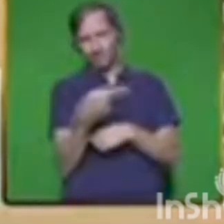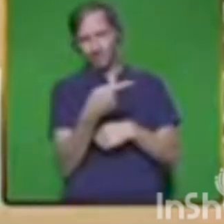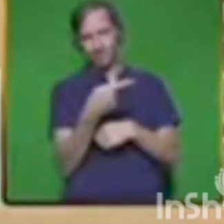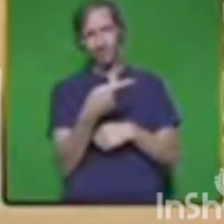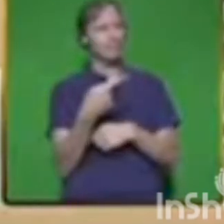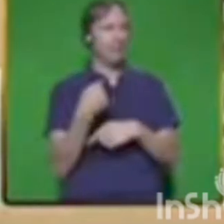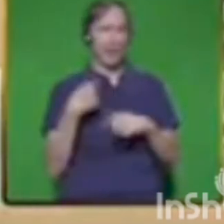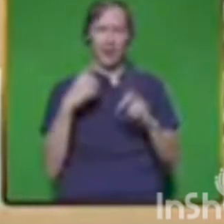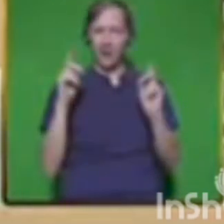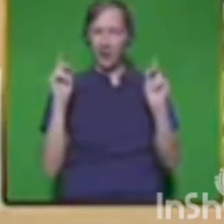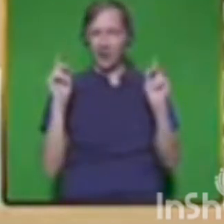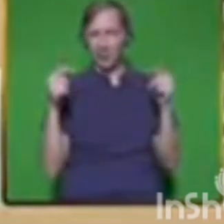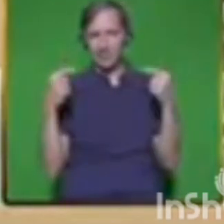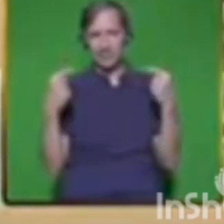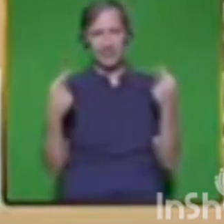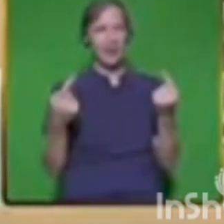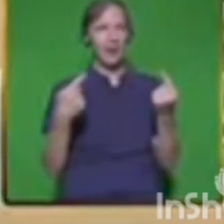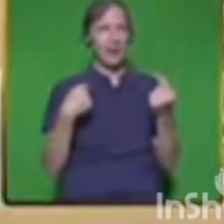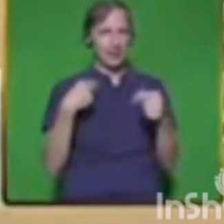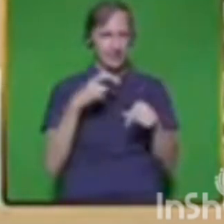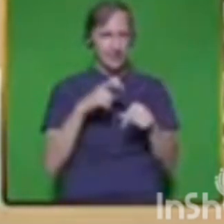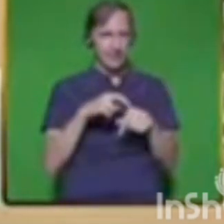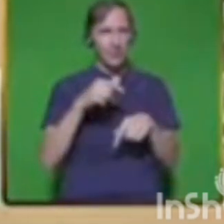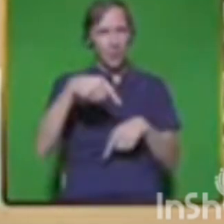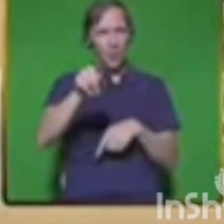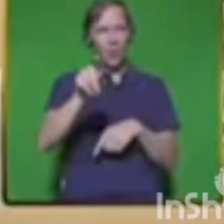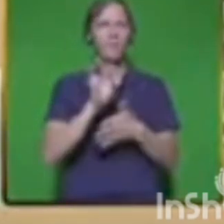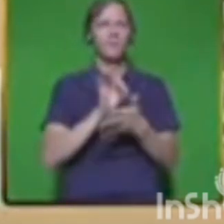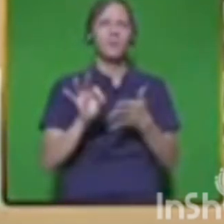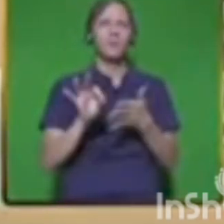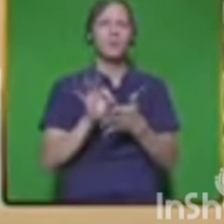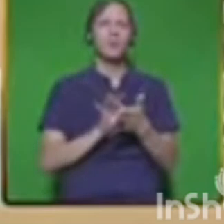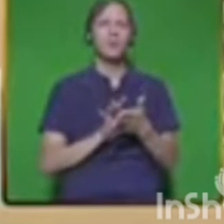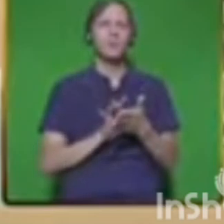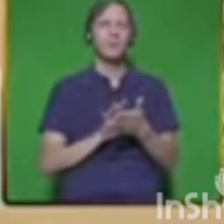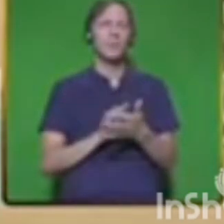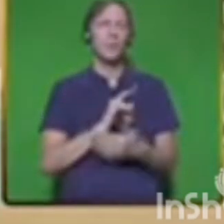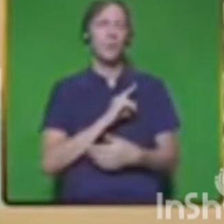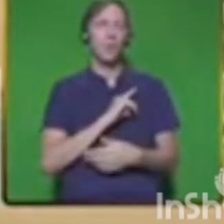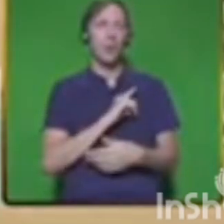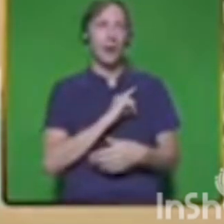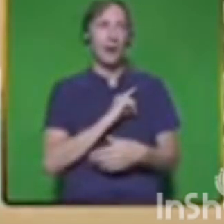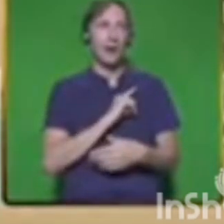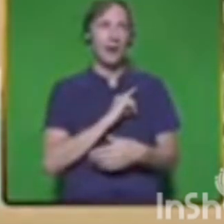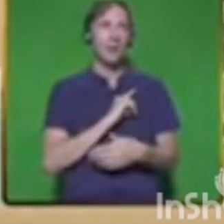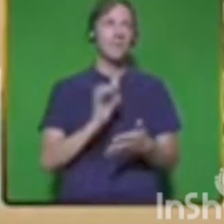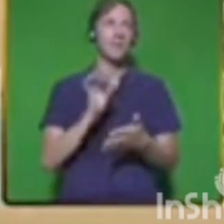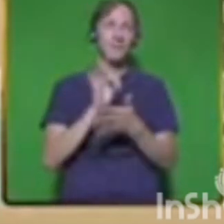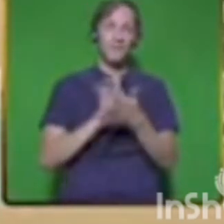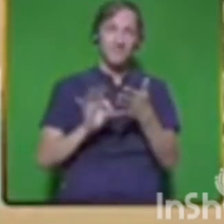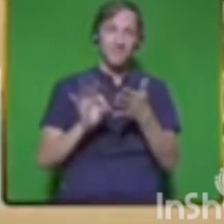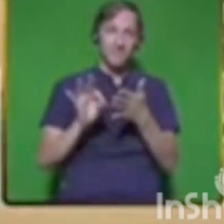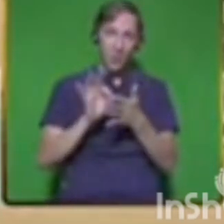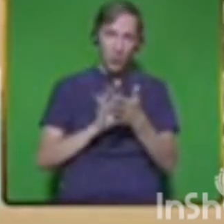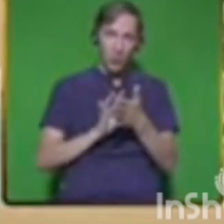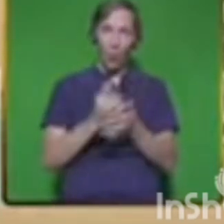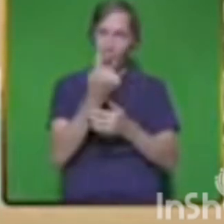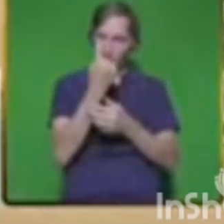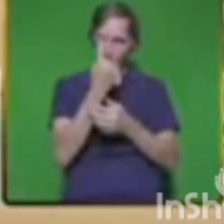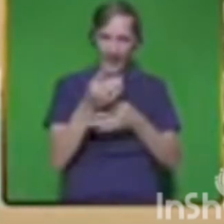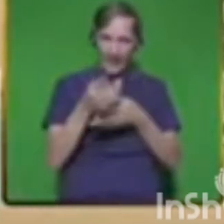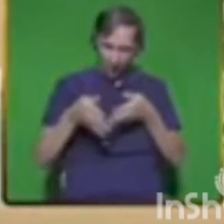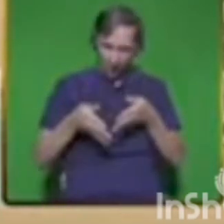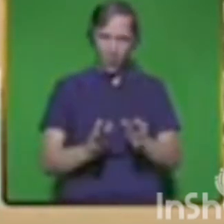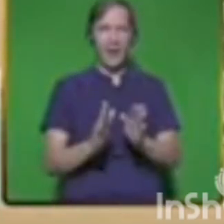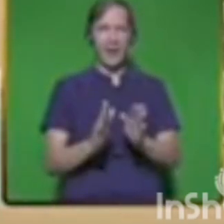said, no, I must go and vote first, because voting is the only way to silence